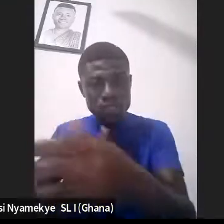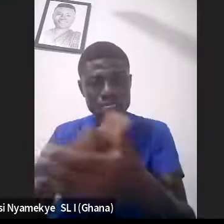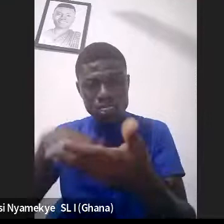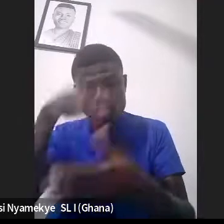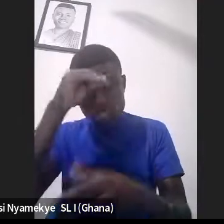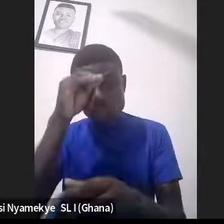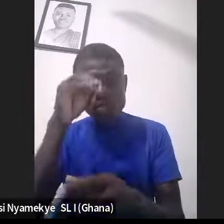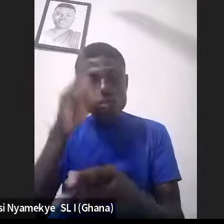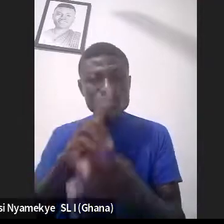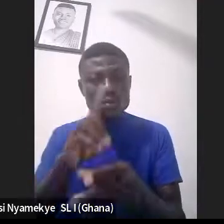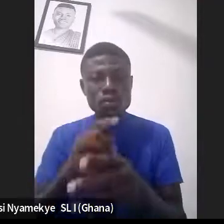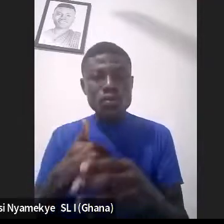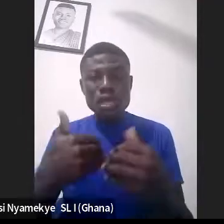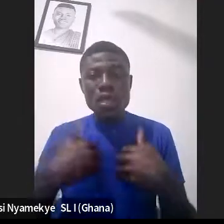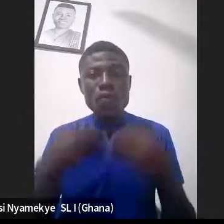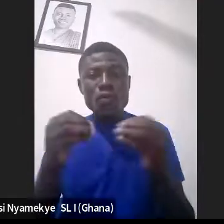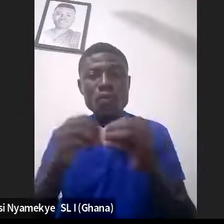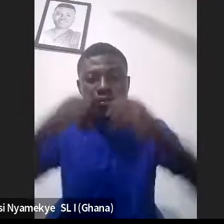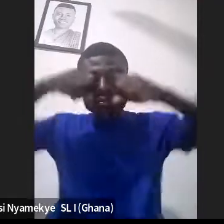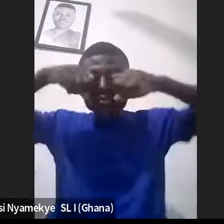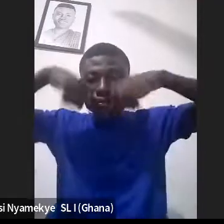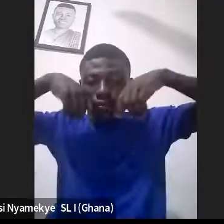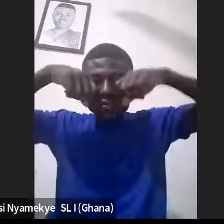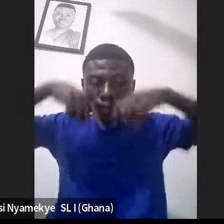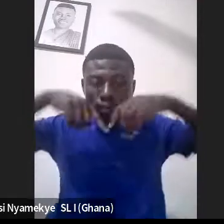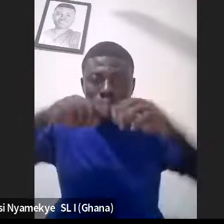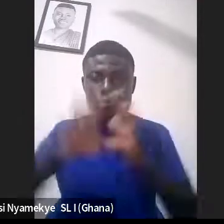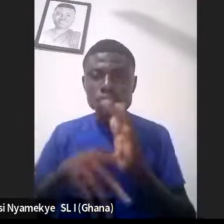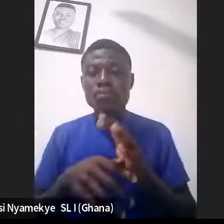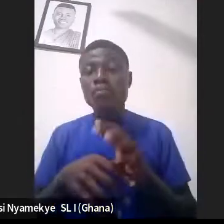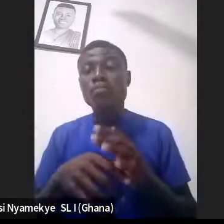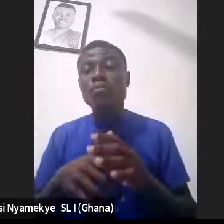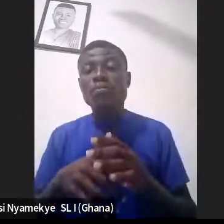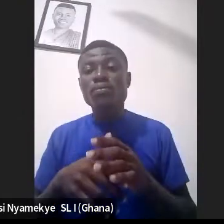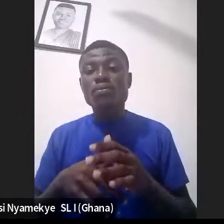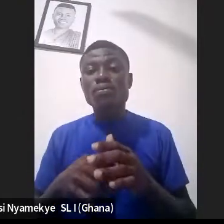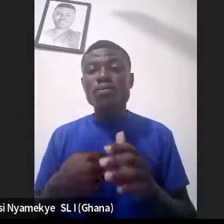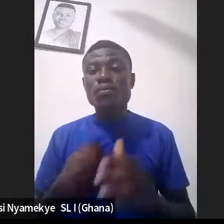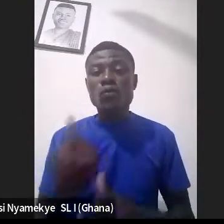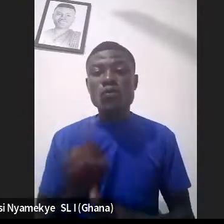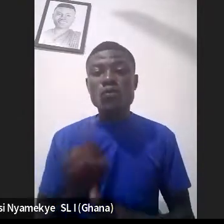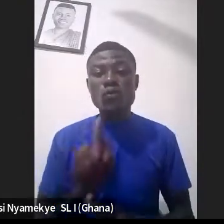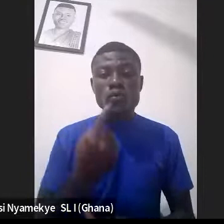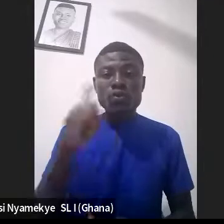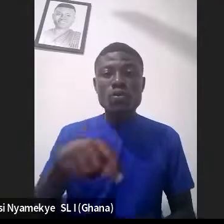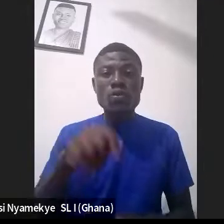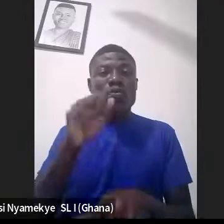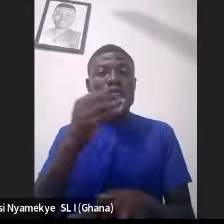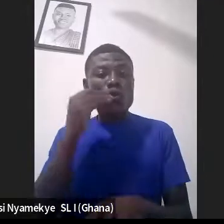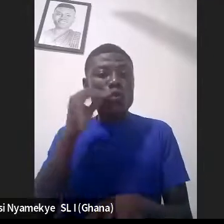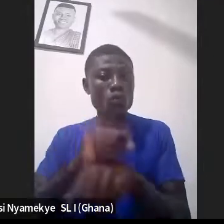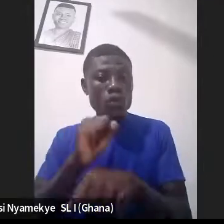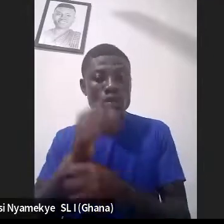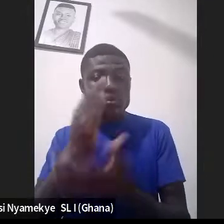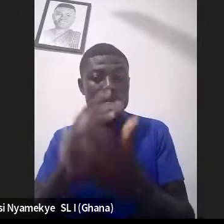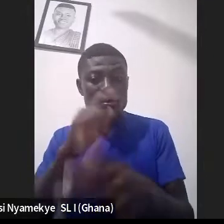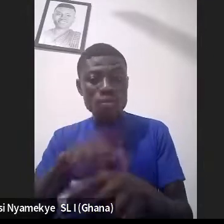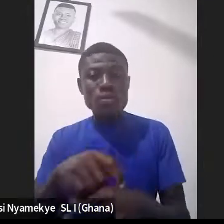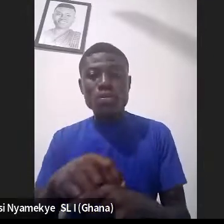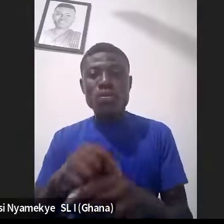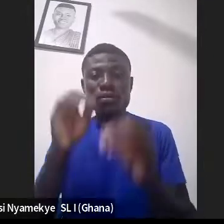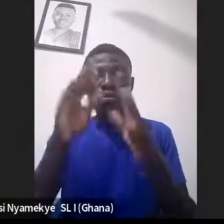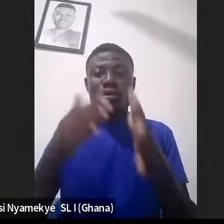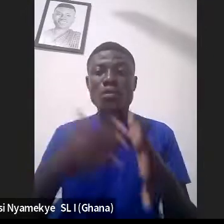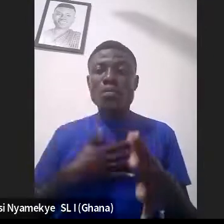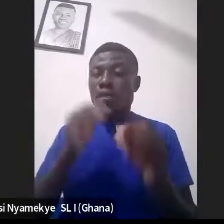of tears, and I would often get upset. I would be the one usually doing the homework since I'm, a teacher, and I'm sure there's many